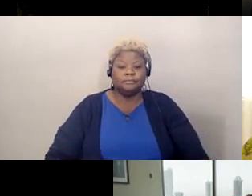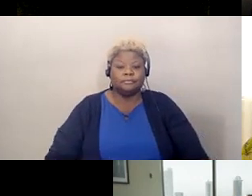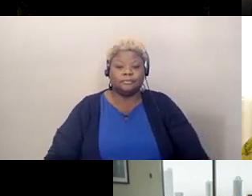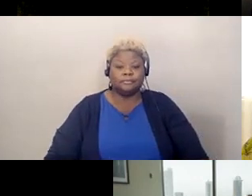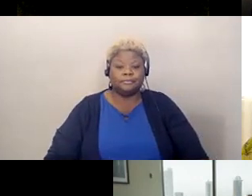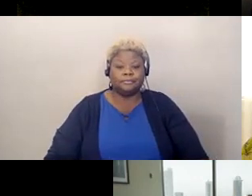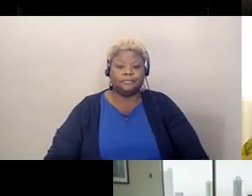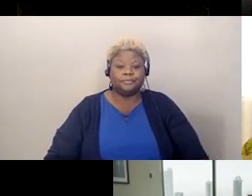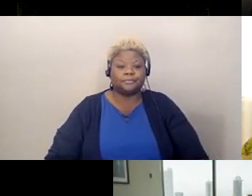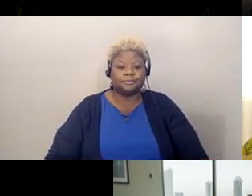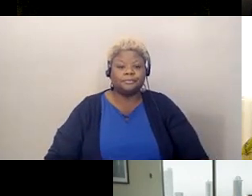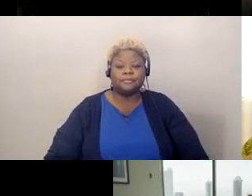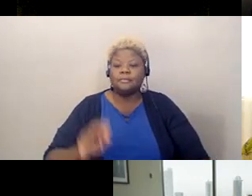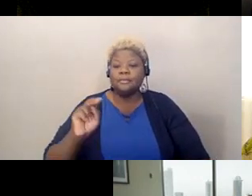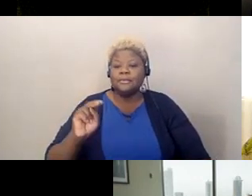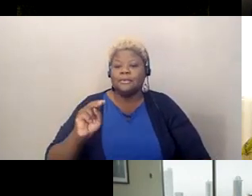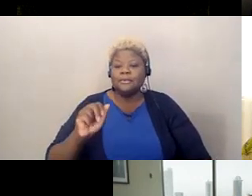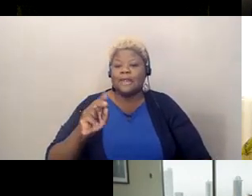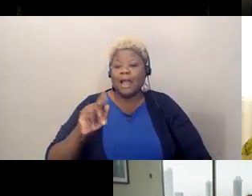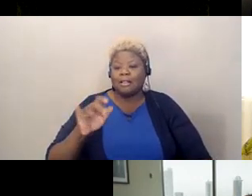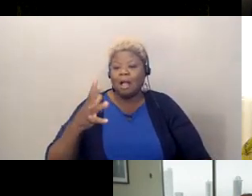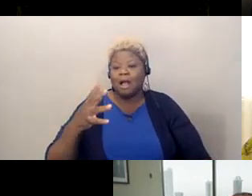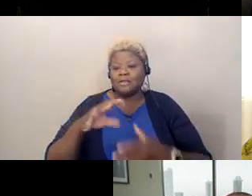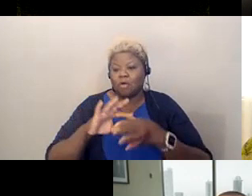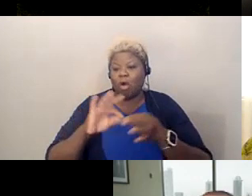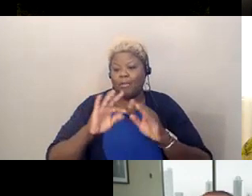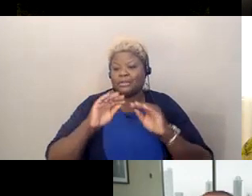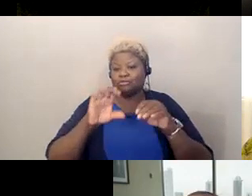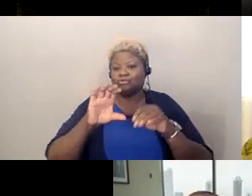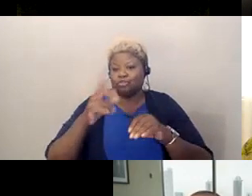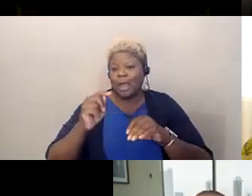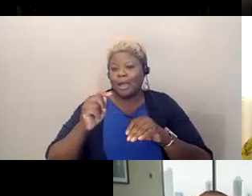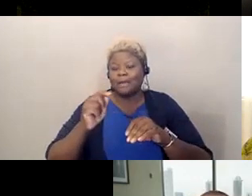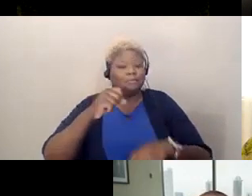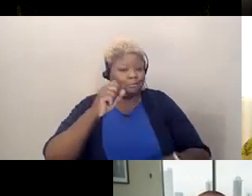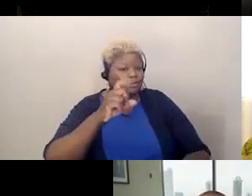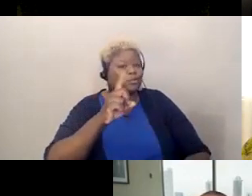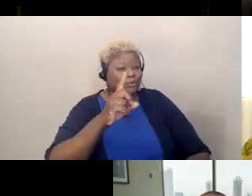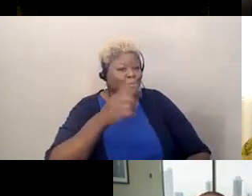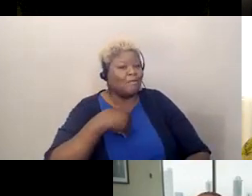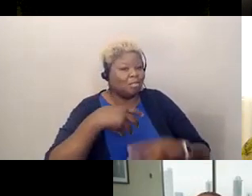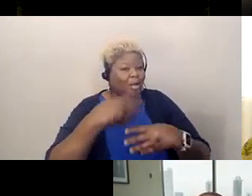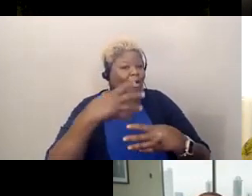Natalie, I know there's lots of comments in there in the chat box. We do.